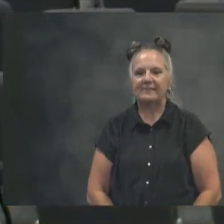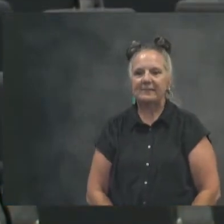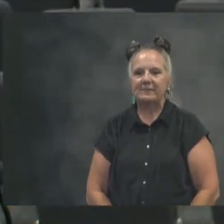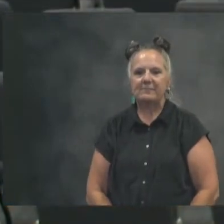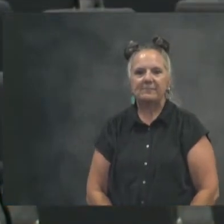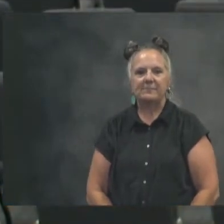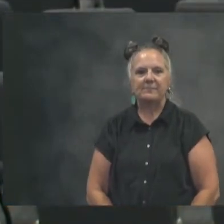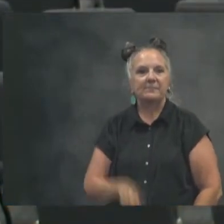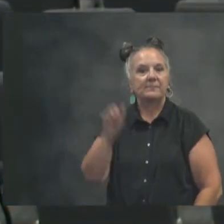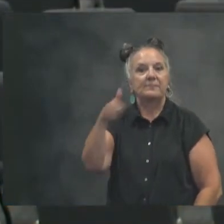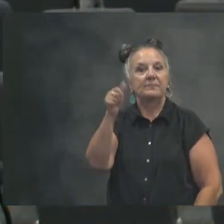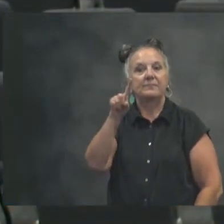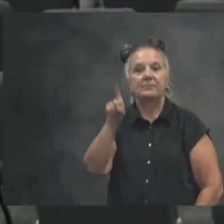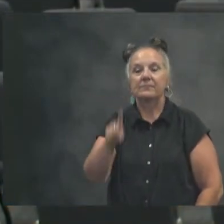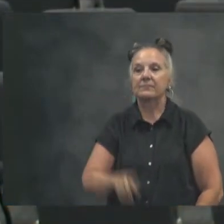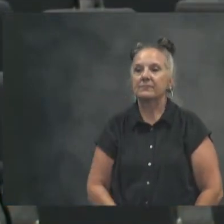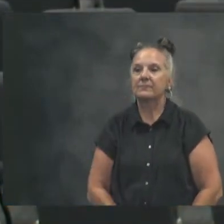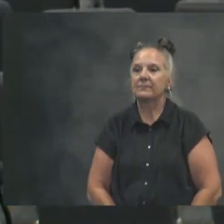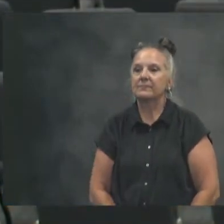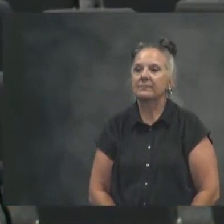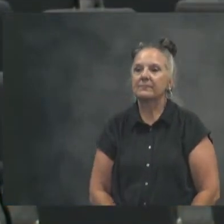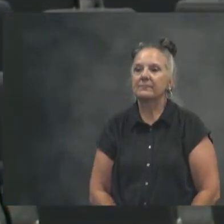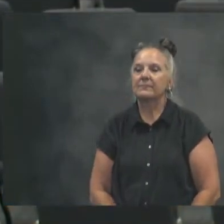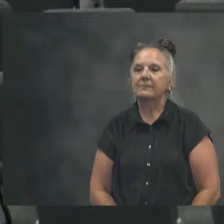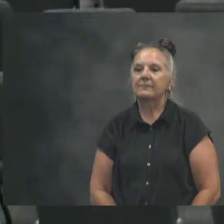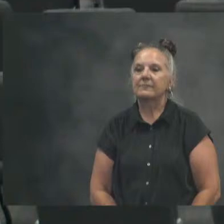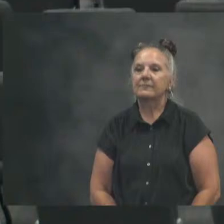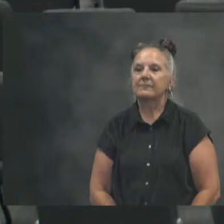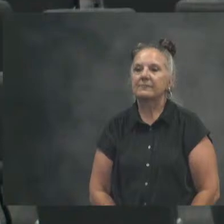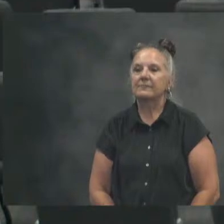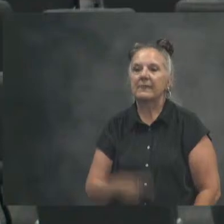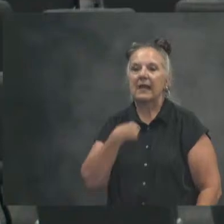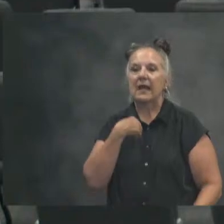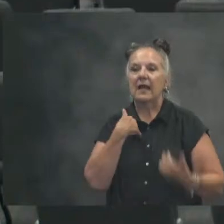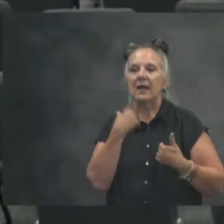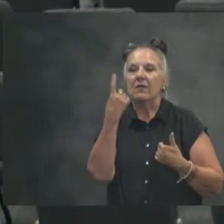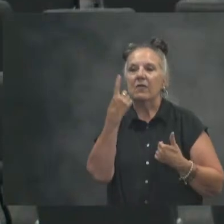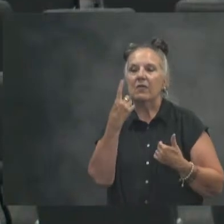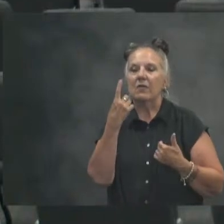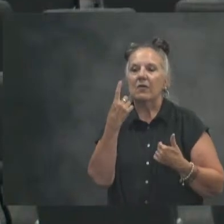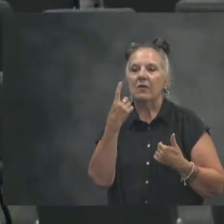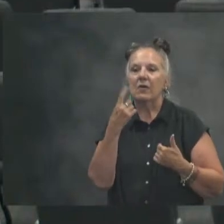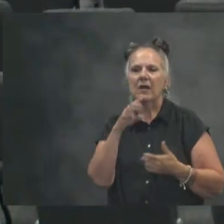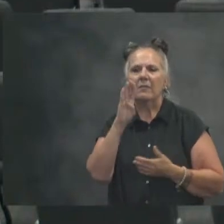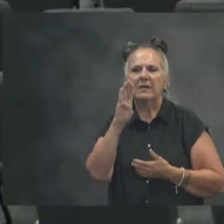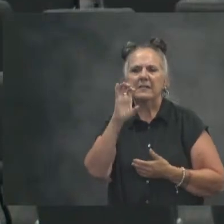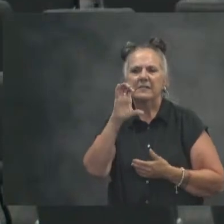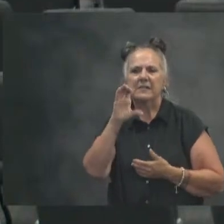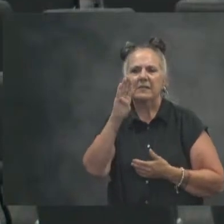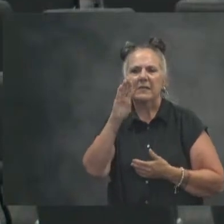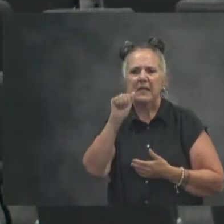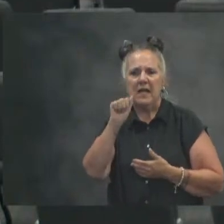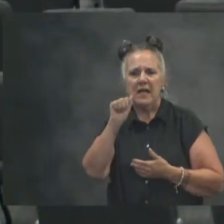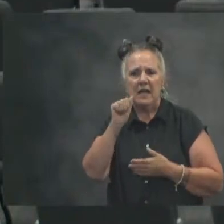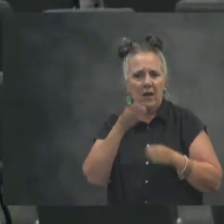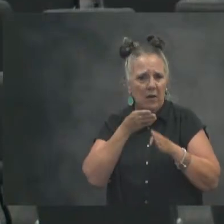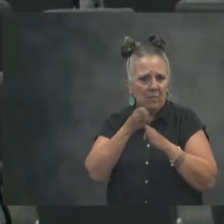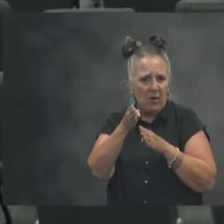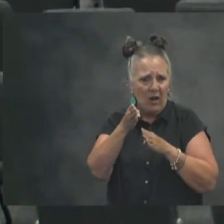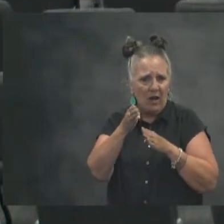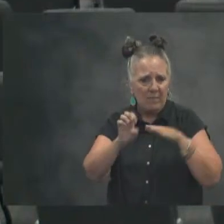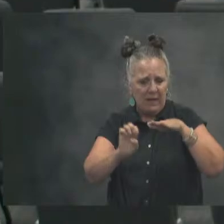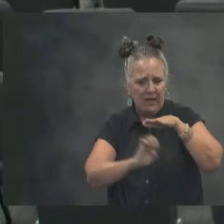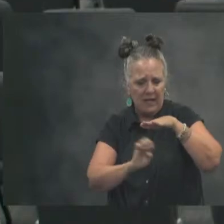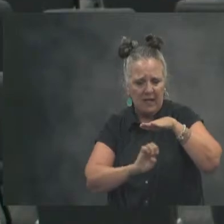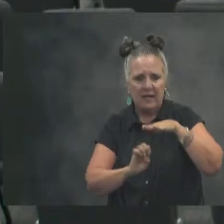Any other questions? Yes. I had a Ms. quick Rowland. question. Are BCBAs primarily in elementary schools? Great